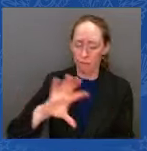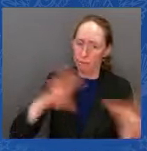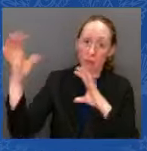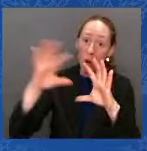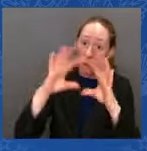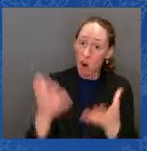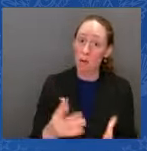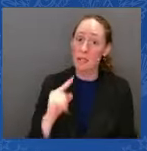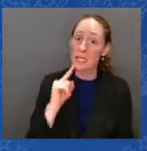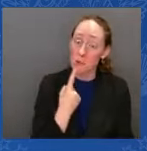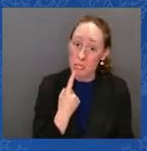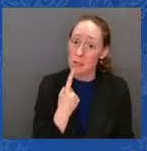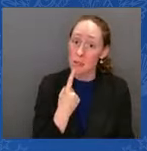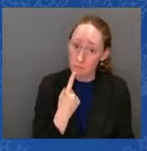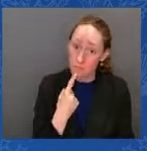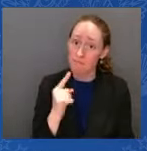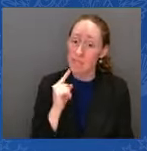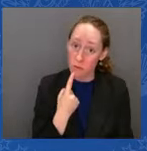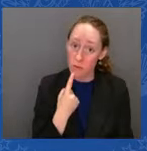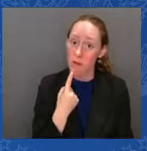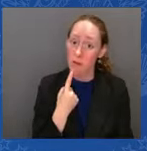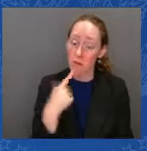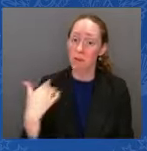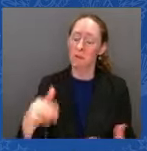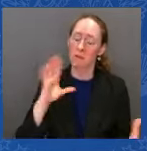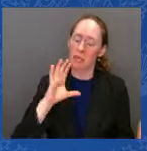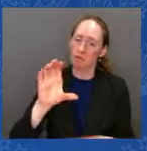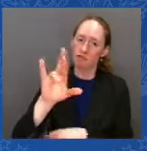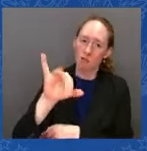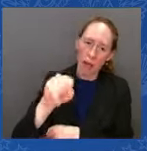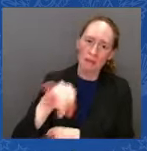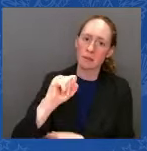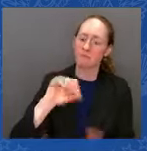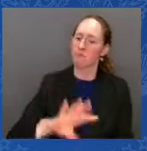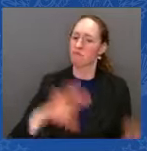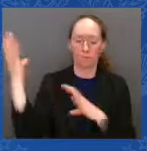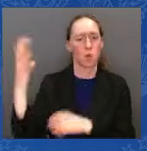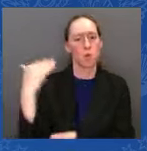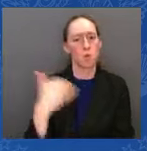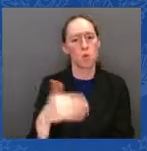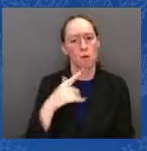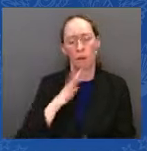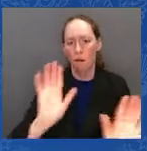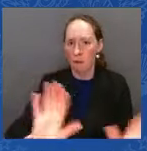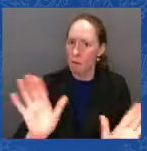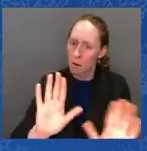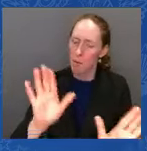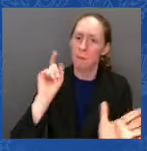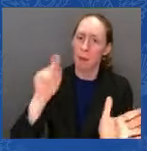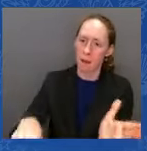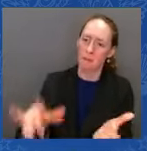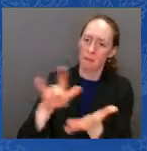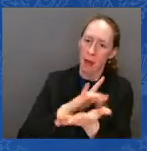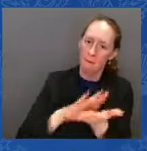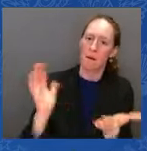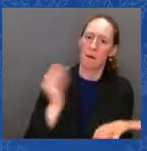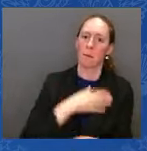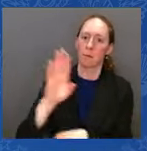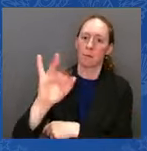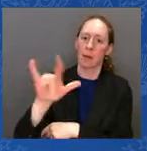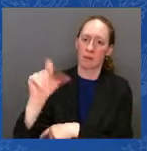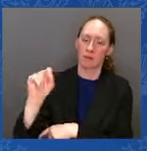crisis. There's no question about America's ability to pay its bills. America has the strongest economy in the world, and we should be cutting spending and